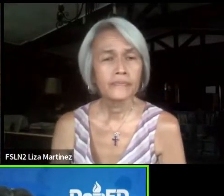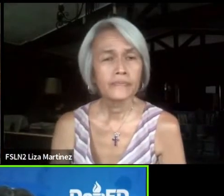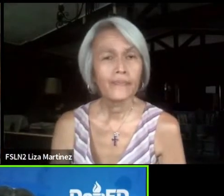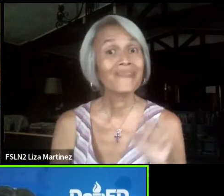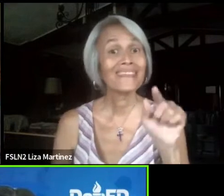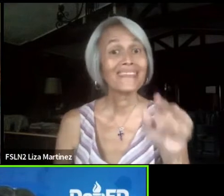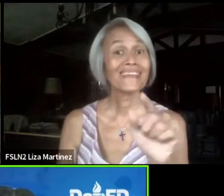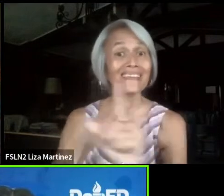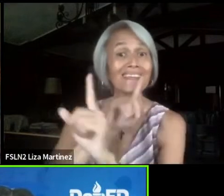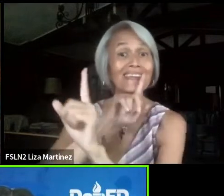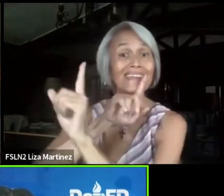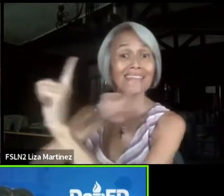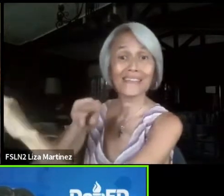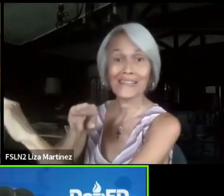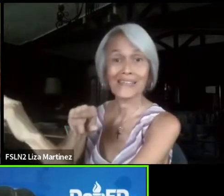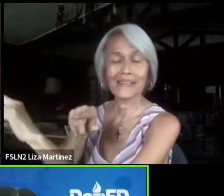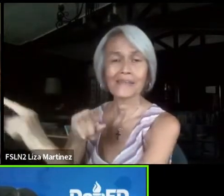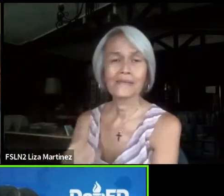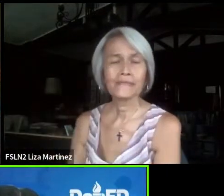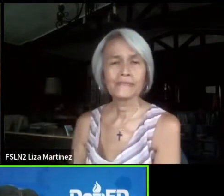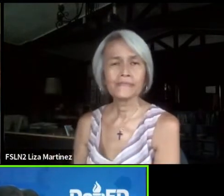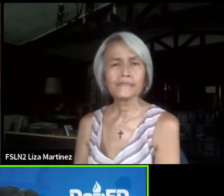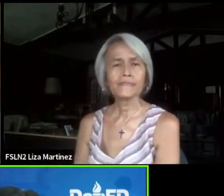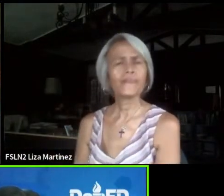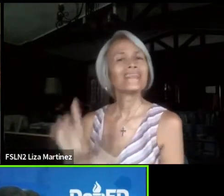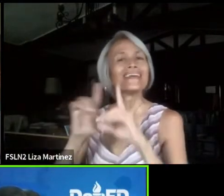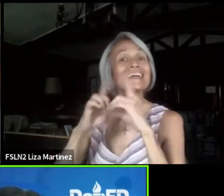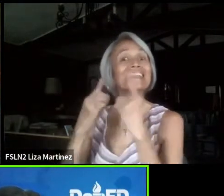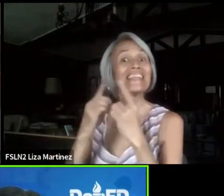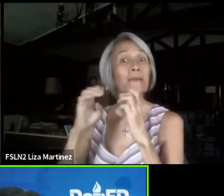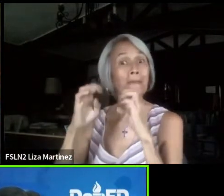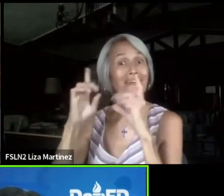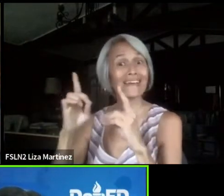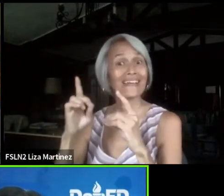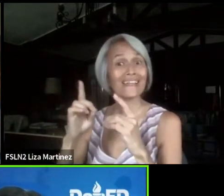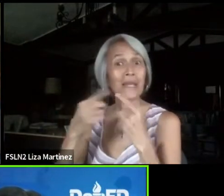as regards to our DepEd schools, our public